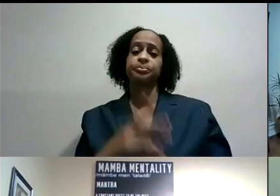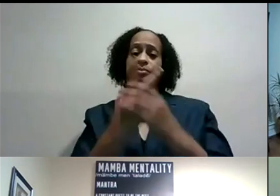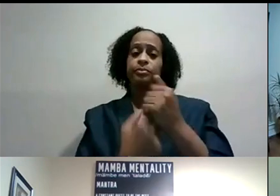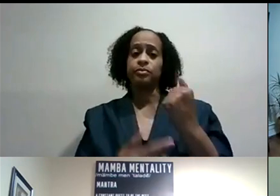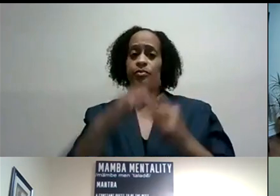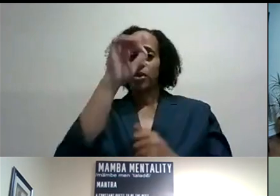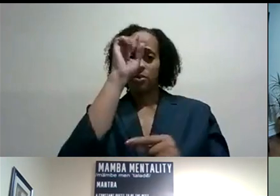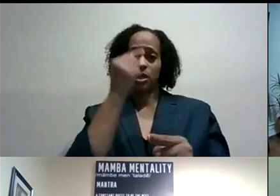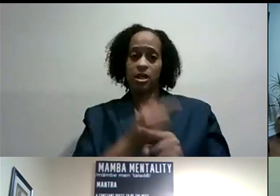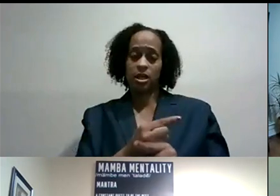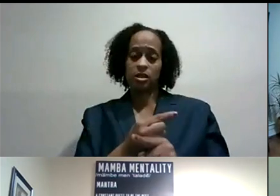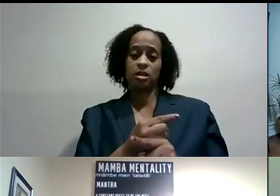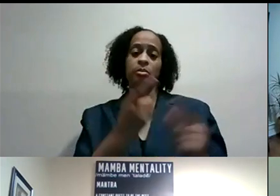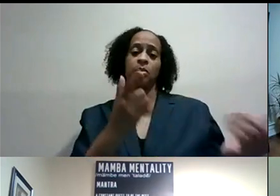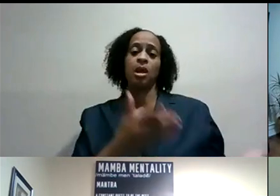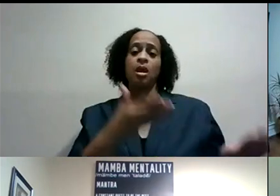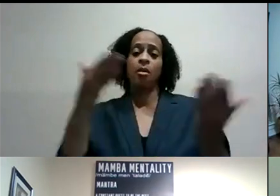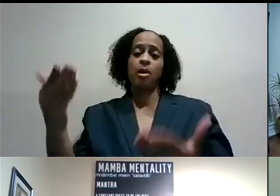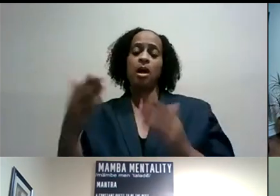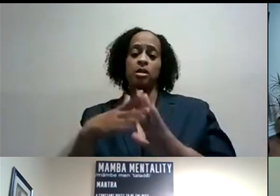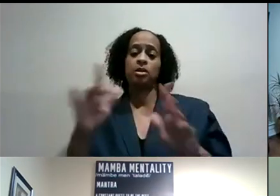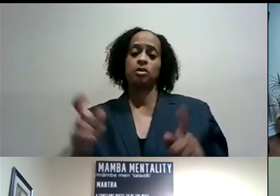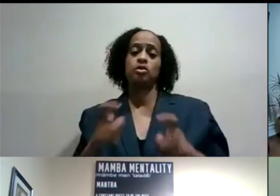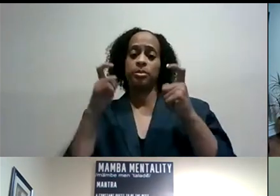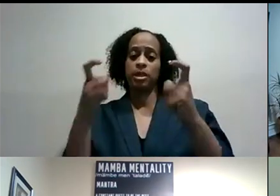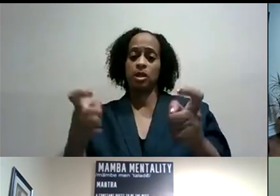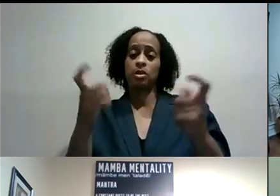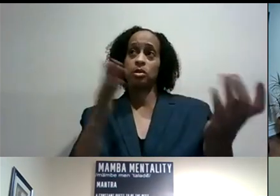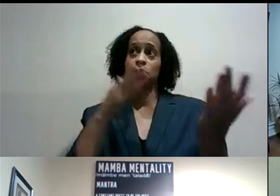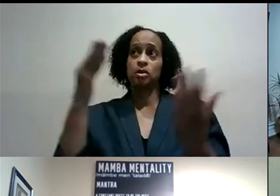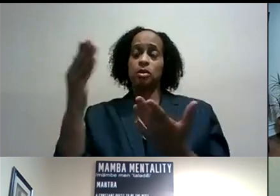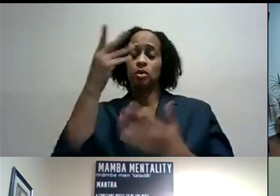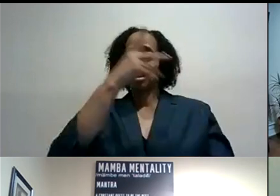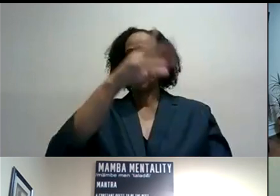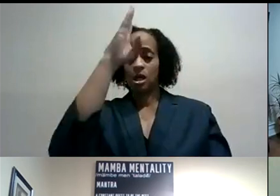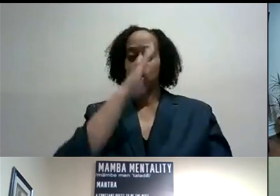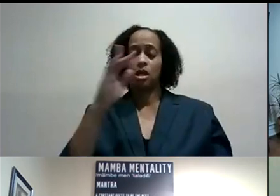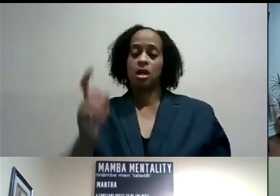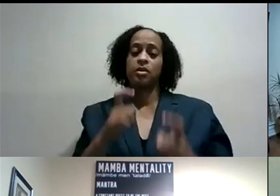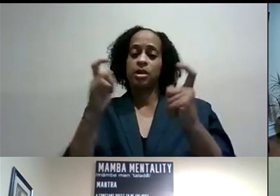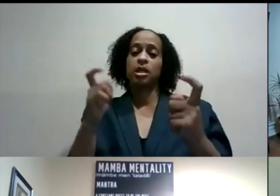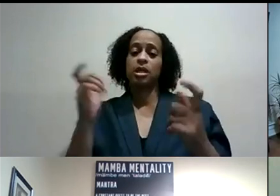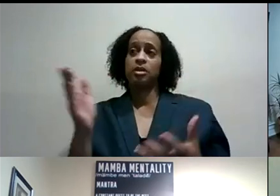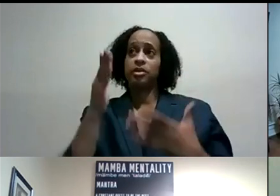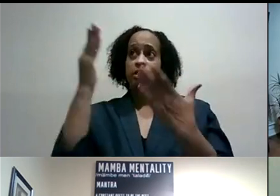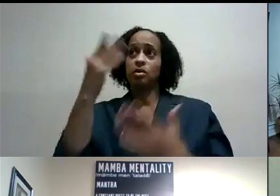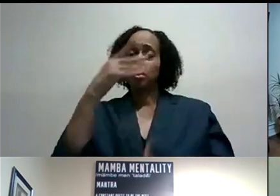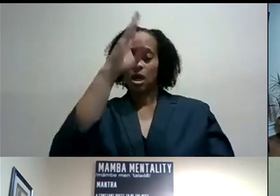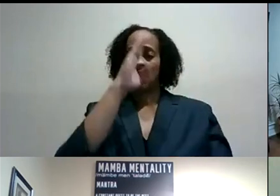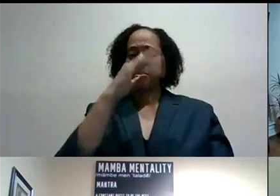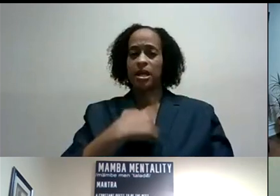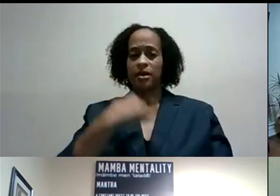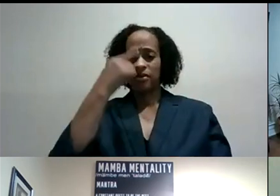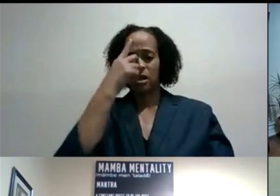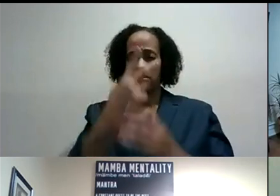brothers brought the tribute to God or the gift to God. But I think both